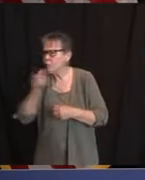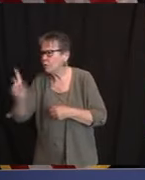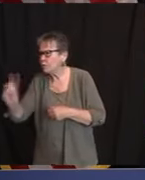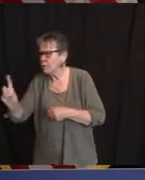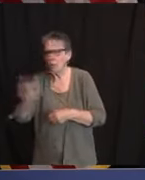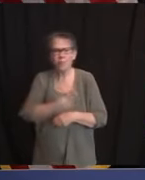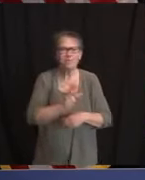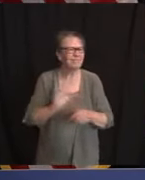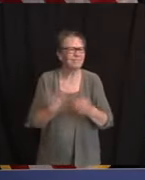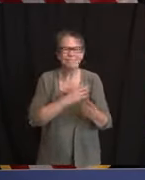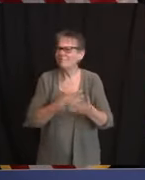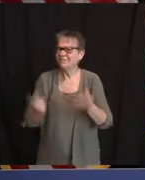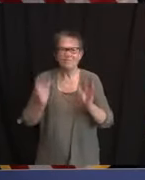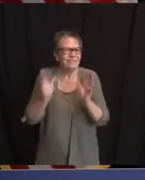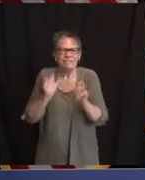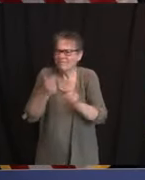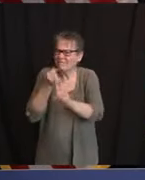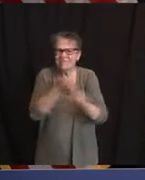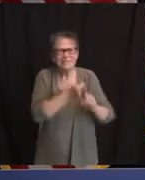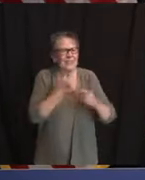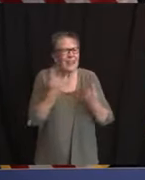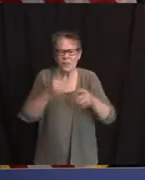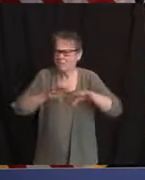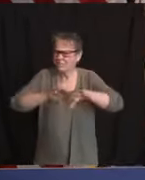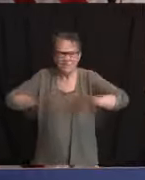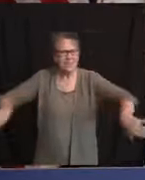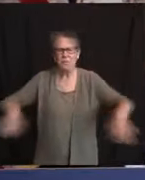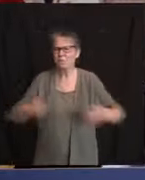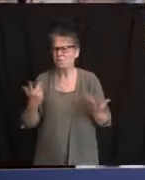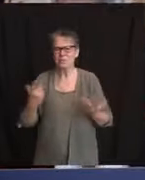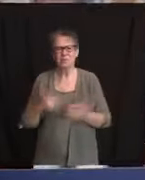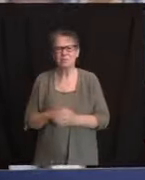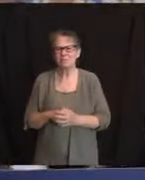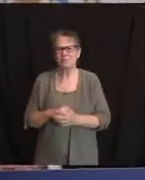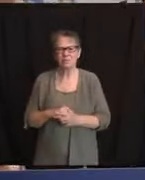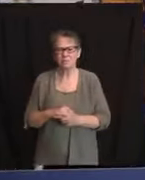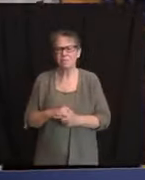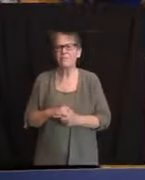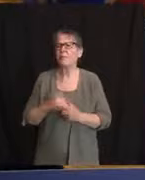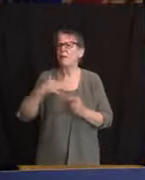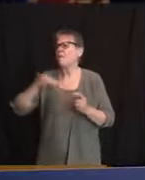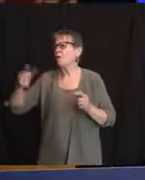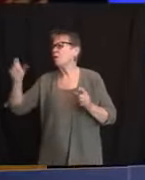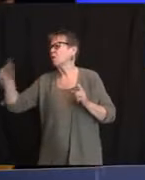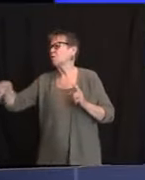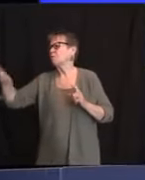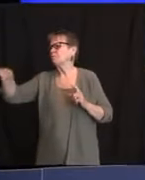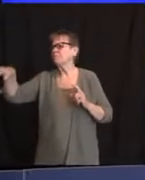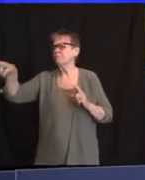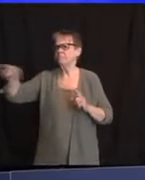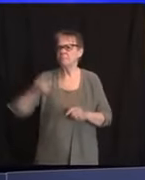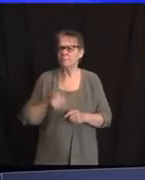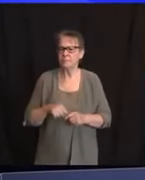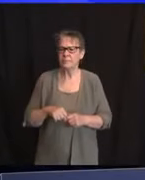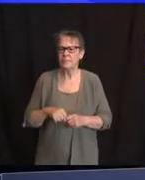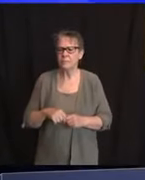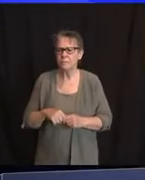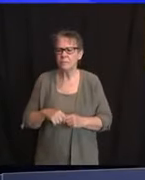directly related to what you said, but I know that 18 Republican state attorney generals have called for an investigation